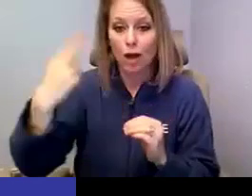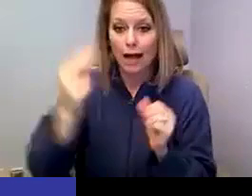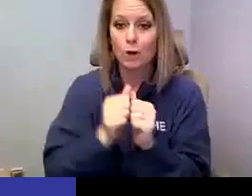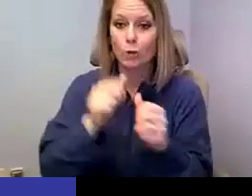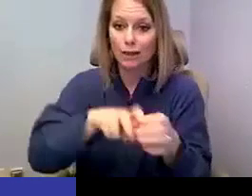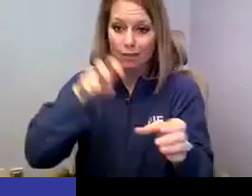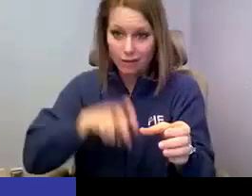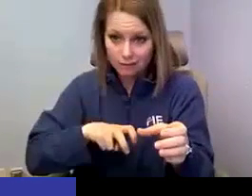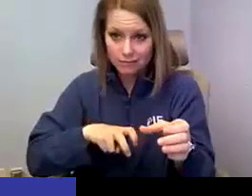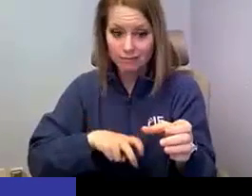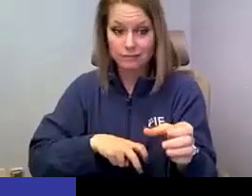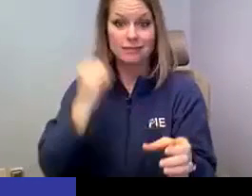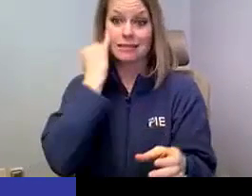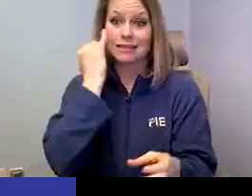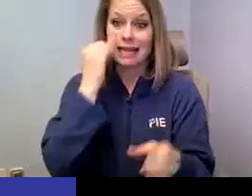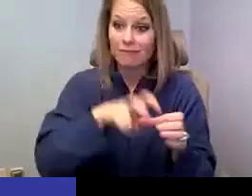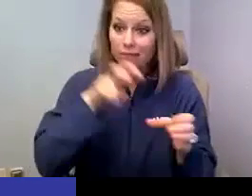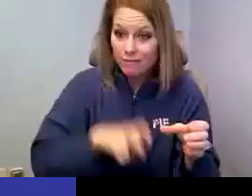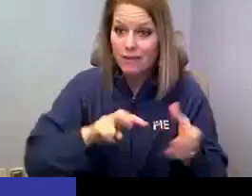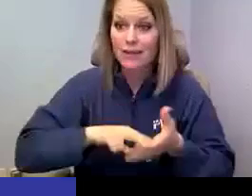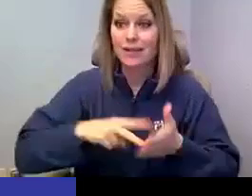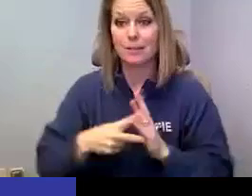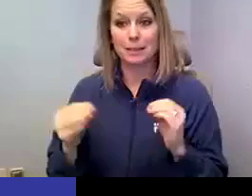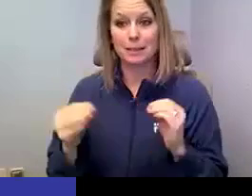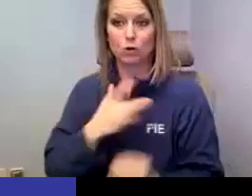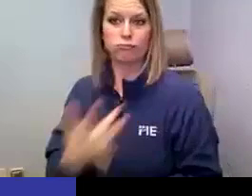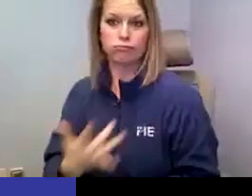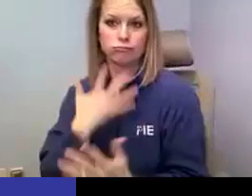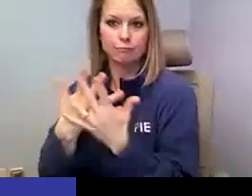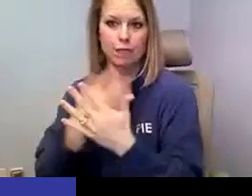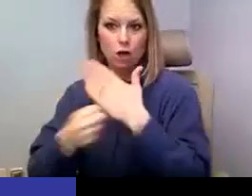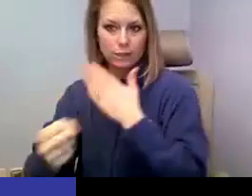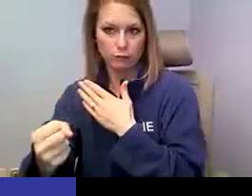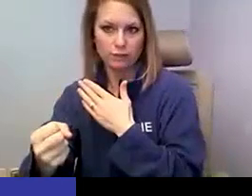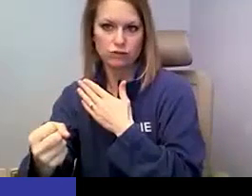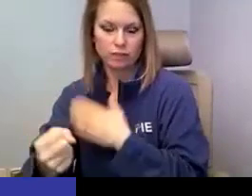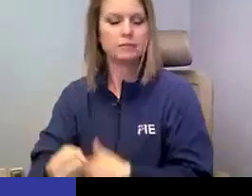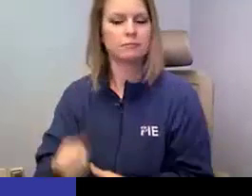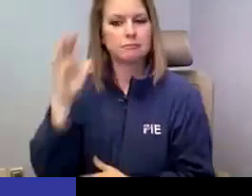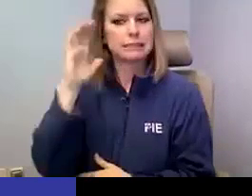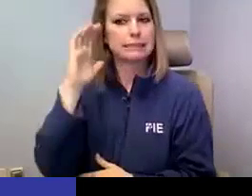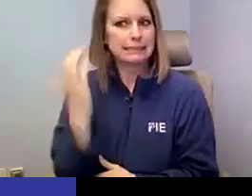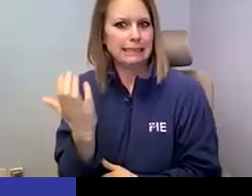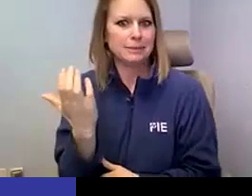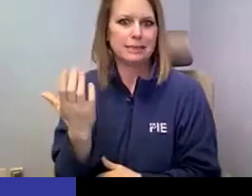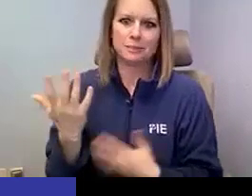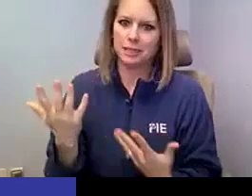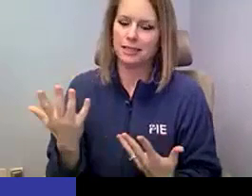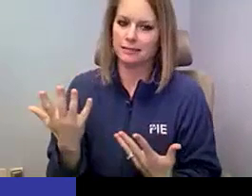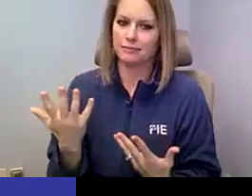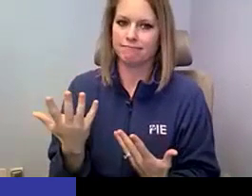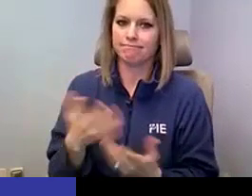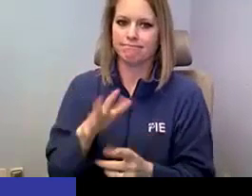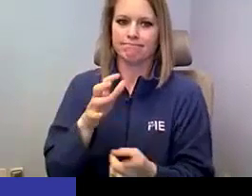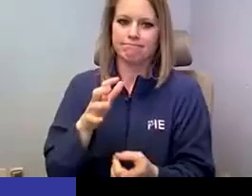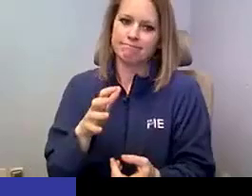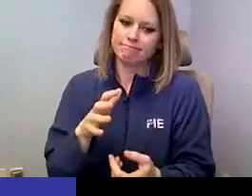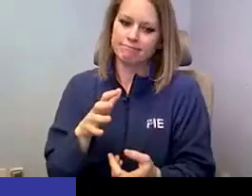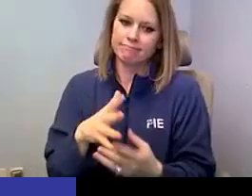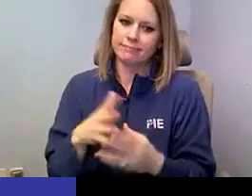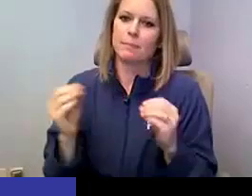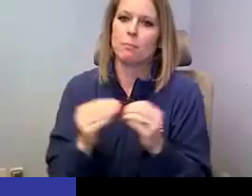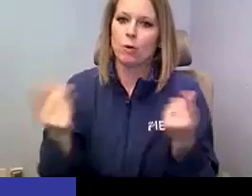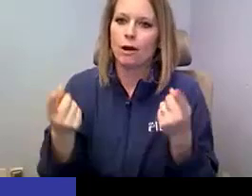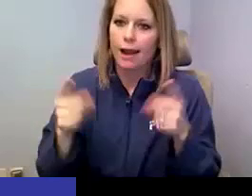of incarceration. The pathway to incarceration seems to be evident for minority students, minority special needs students.